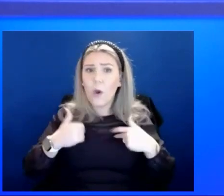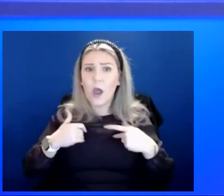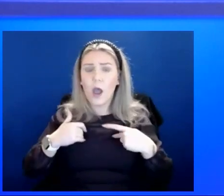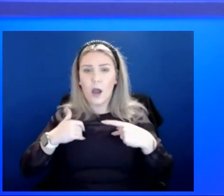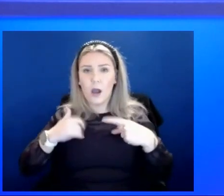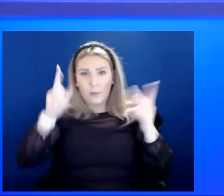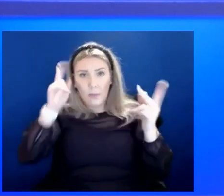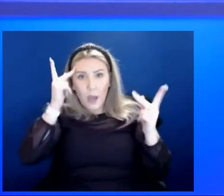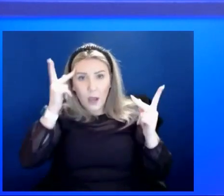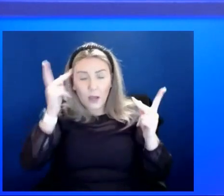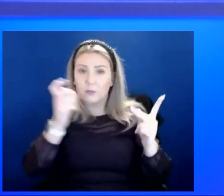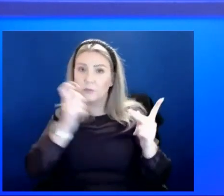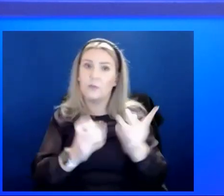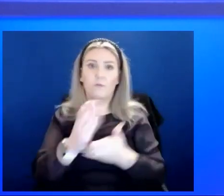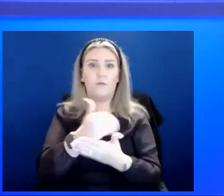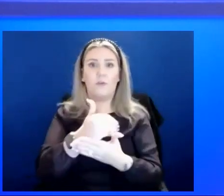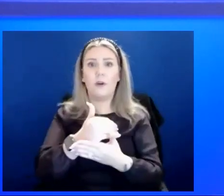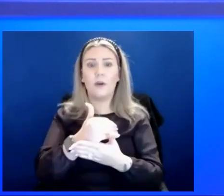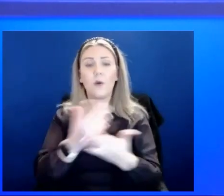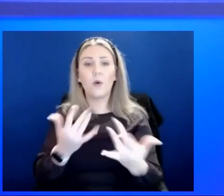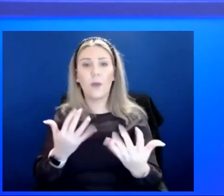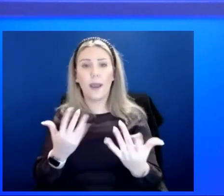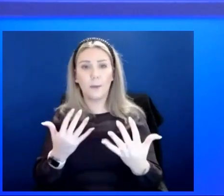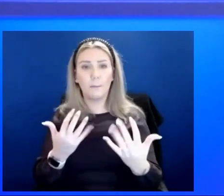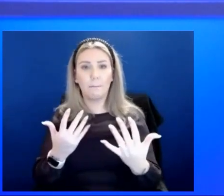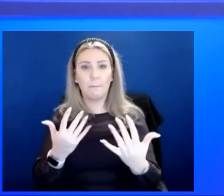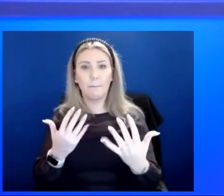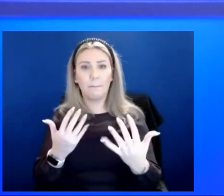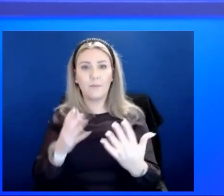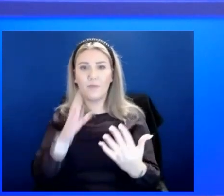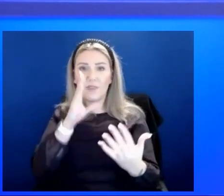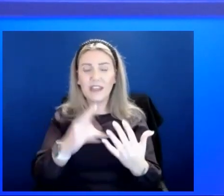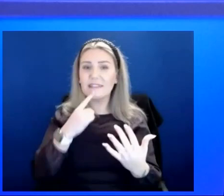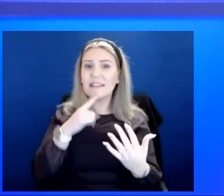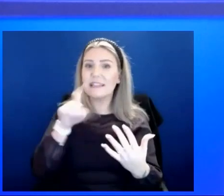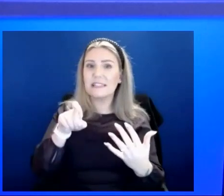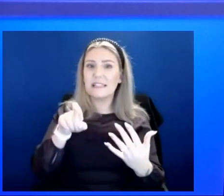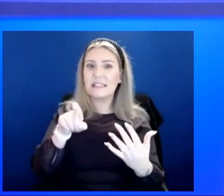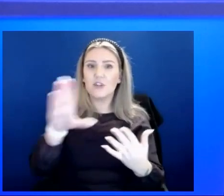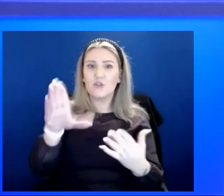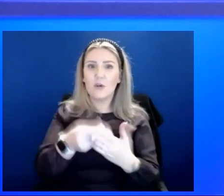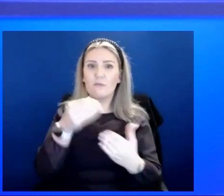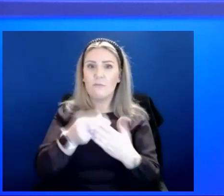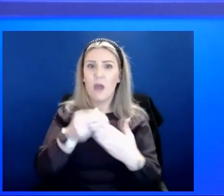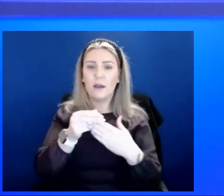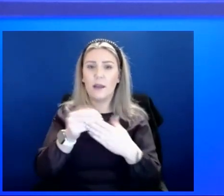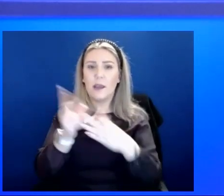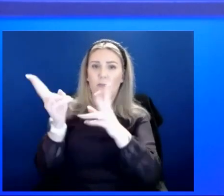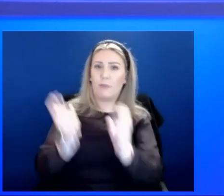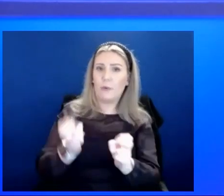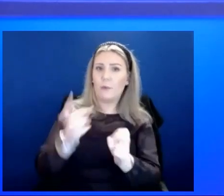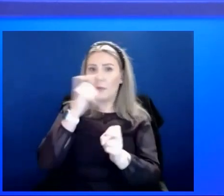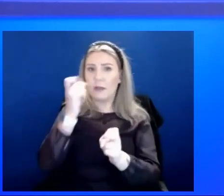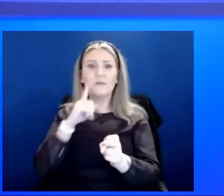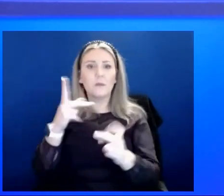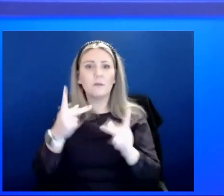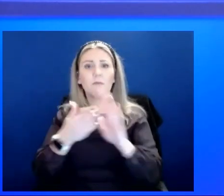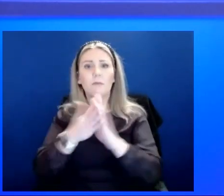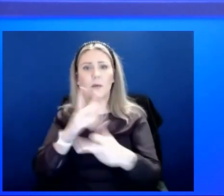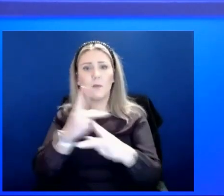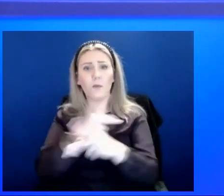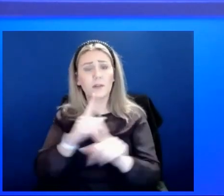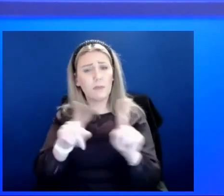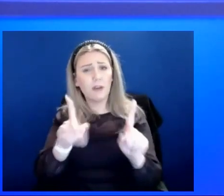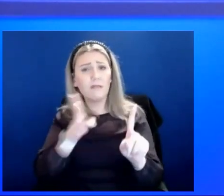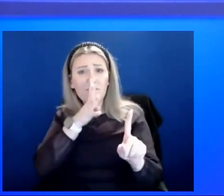react, wait. There's nothing that says that you need to pull your money out now because it's going to go down worse. But obviously speak to an expert.